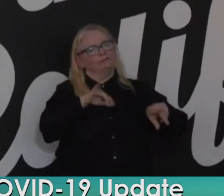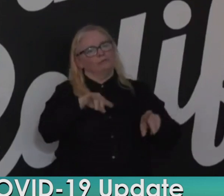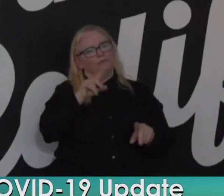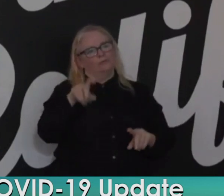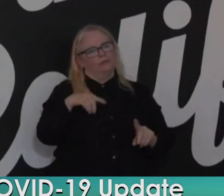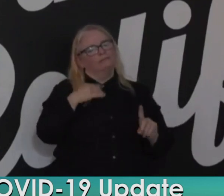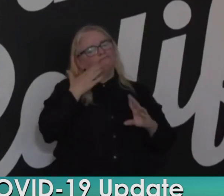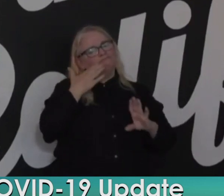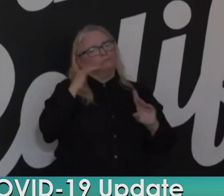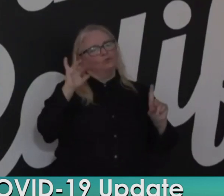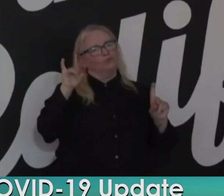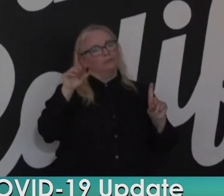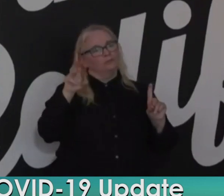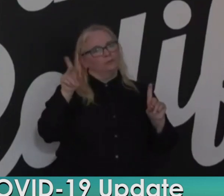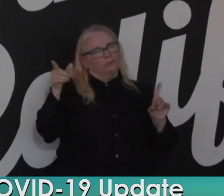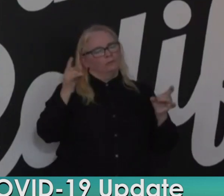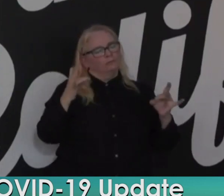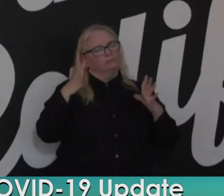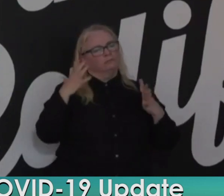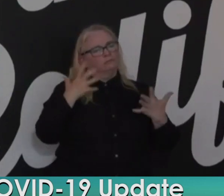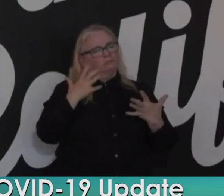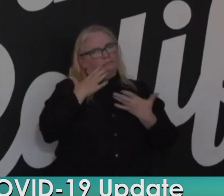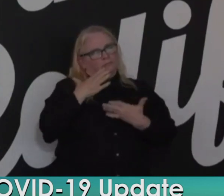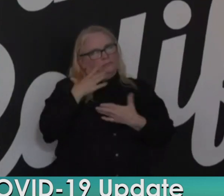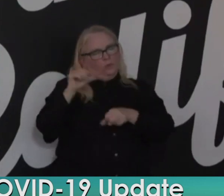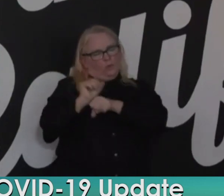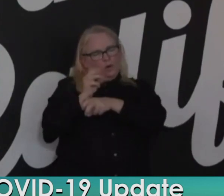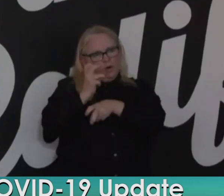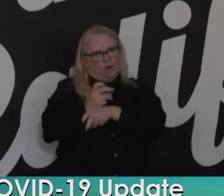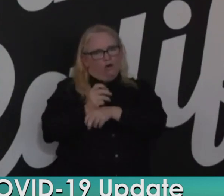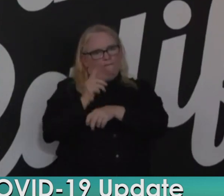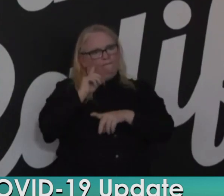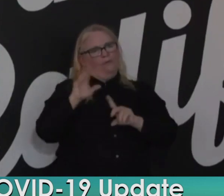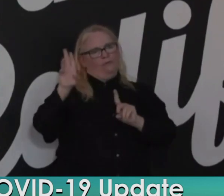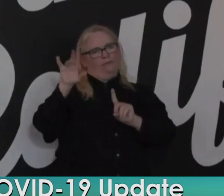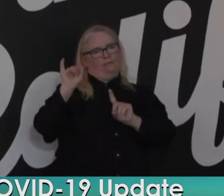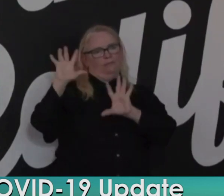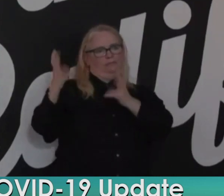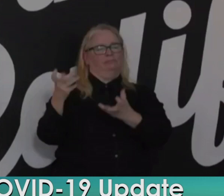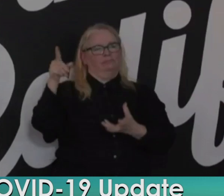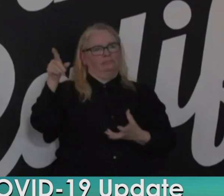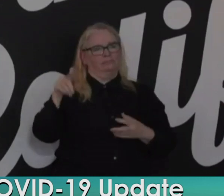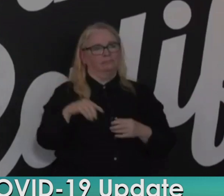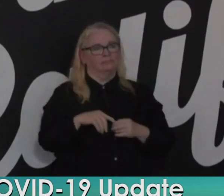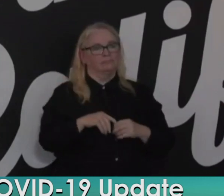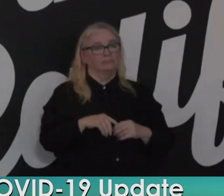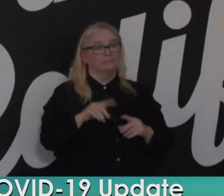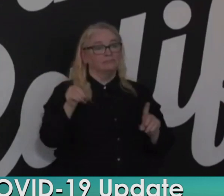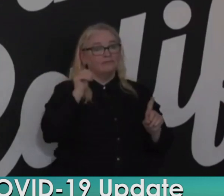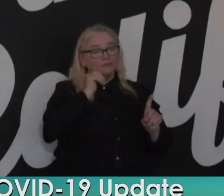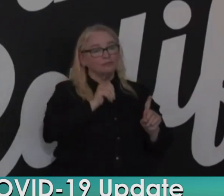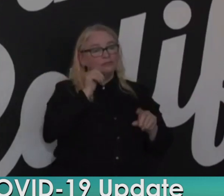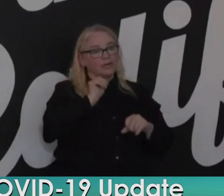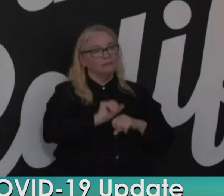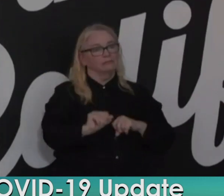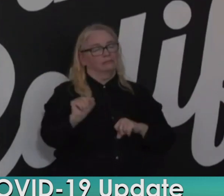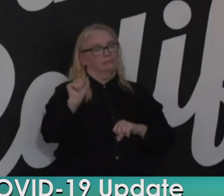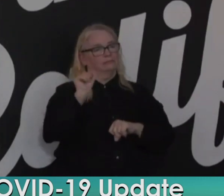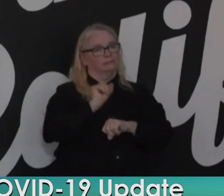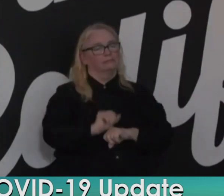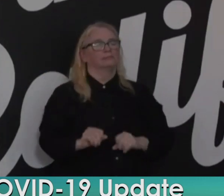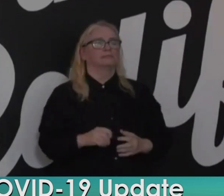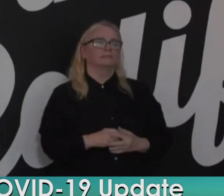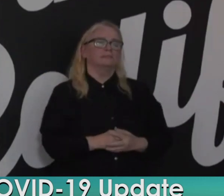their heroic efforts. I haven't been shy about this. I think on a daily basis, almost as a daily mantra,